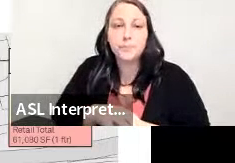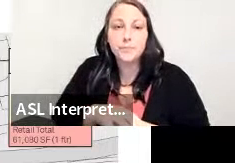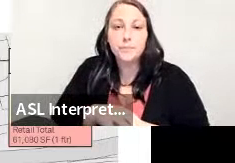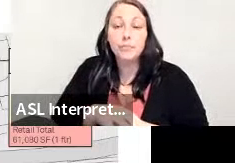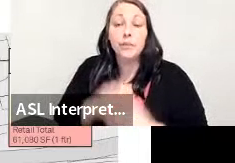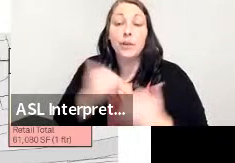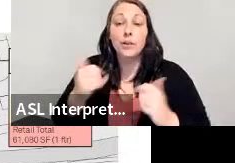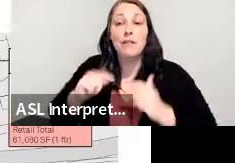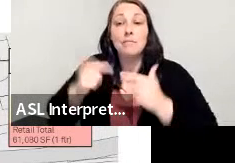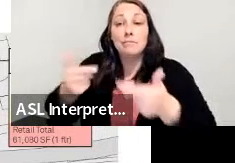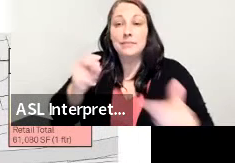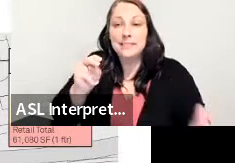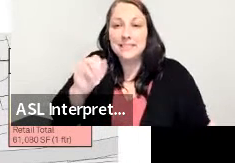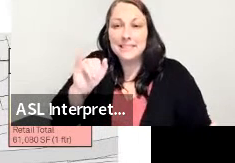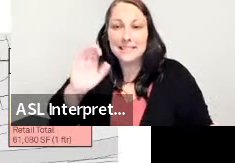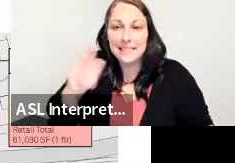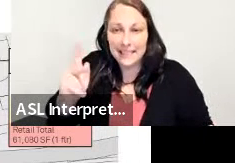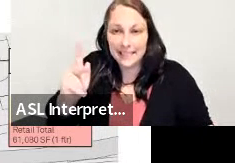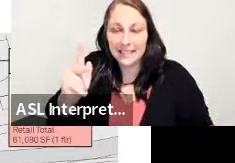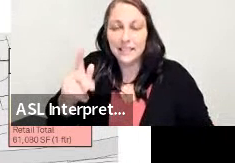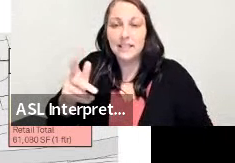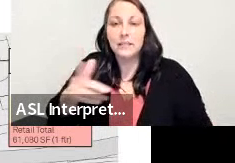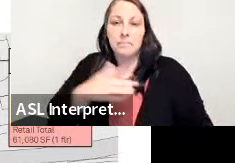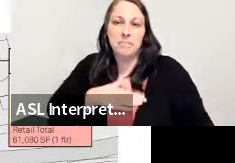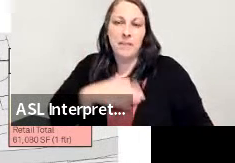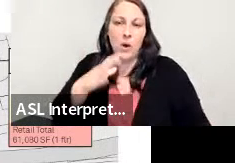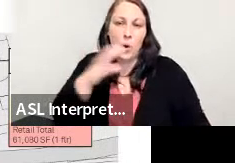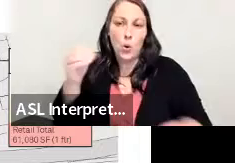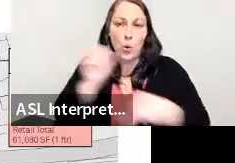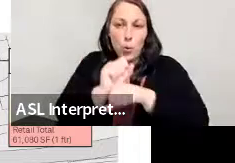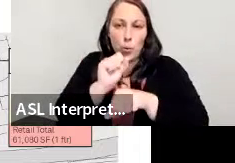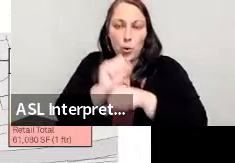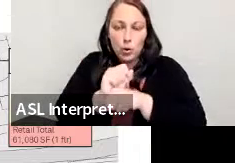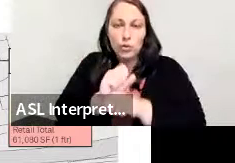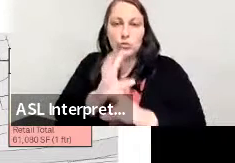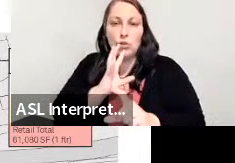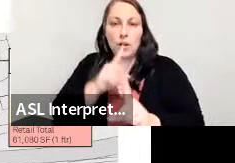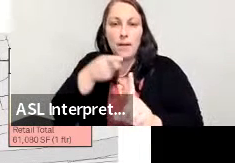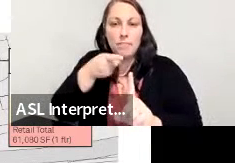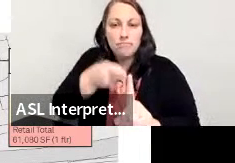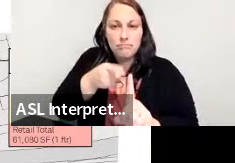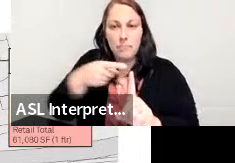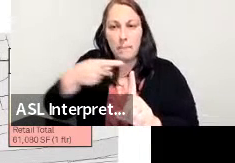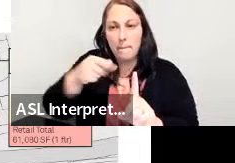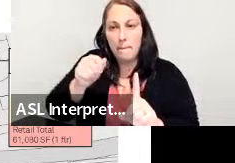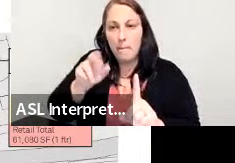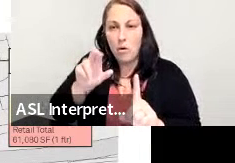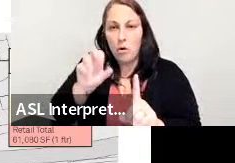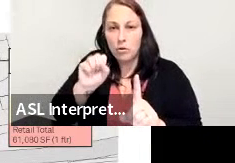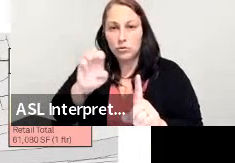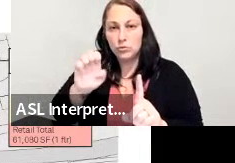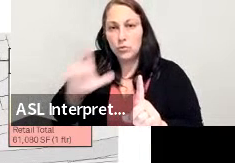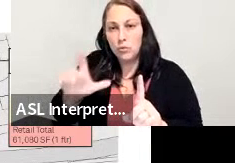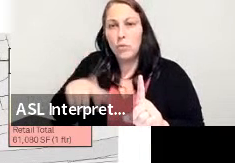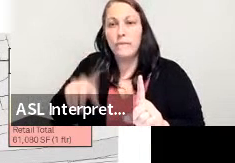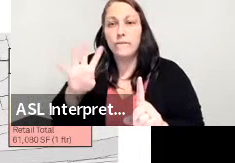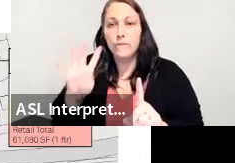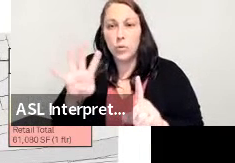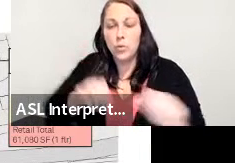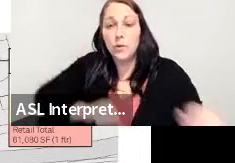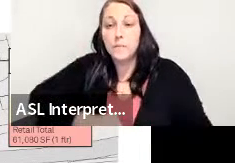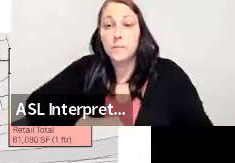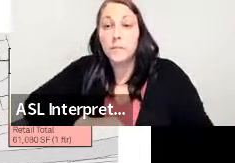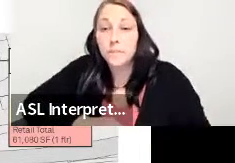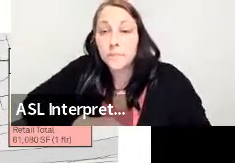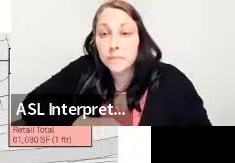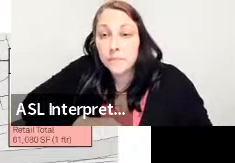talk a little bit more about Parcel 4 specifically before we give it over to the architect. Robbie, before you jump into